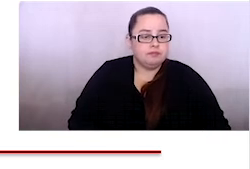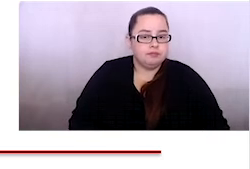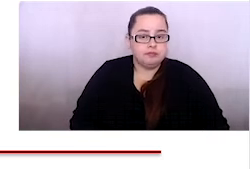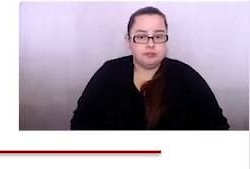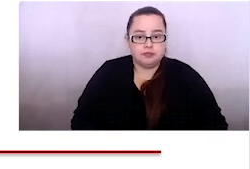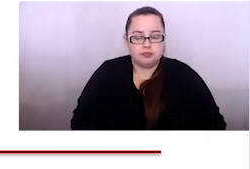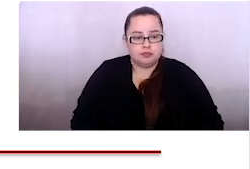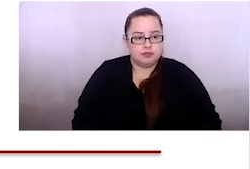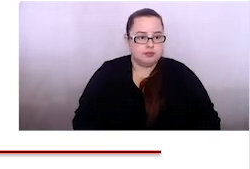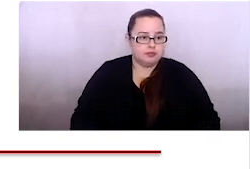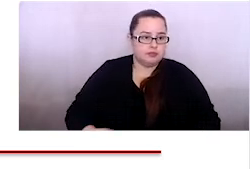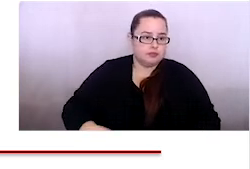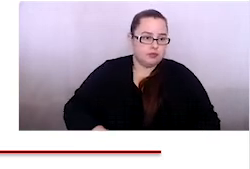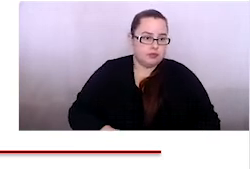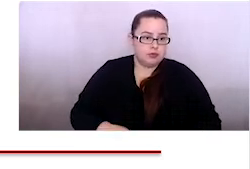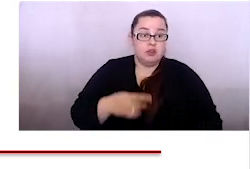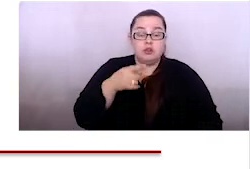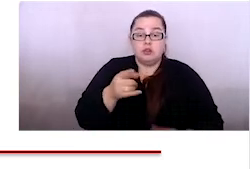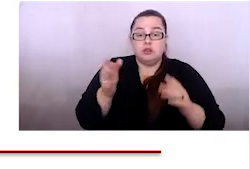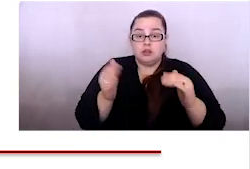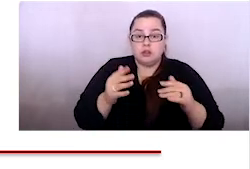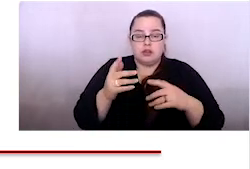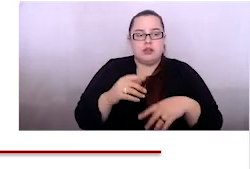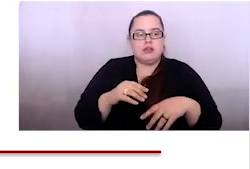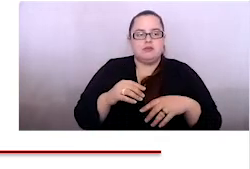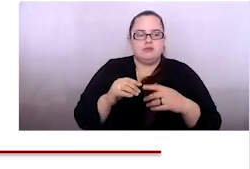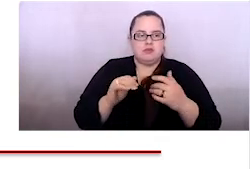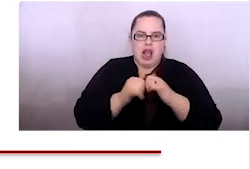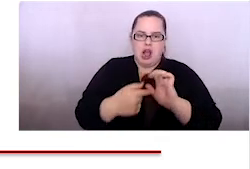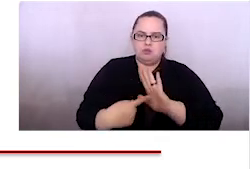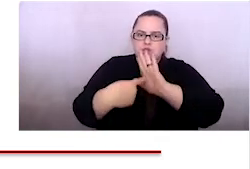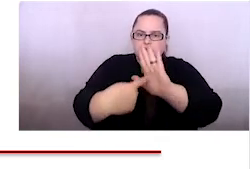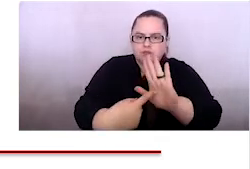On this slide, we're talking about expression of culture.